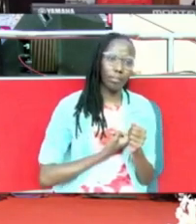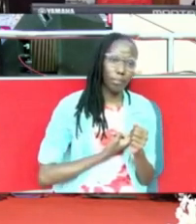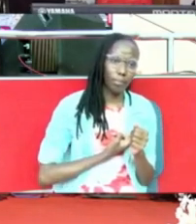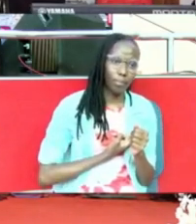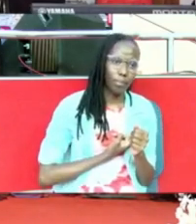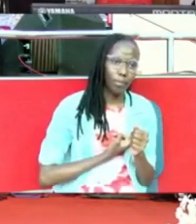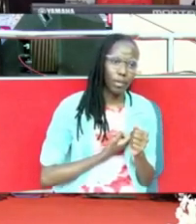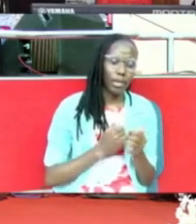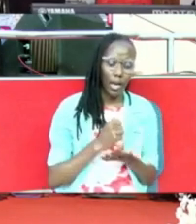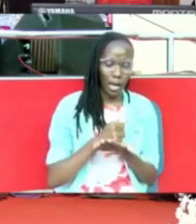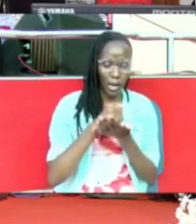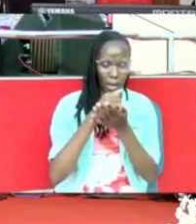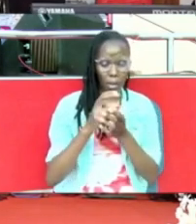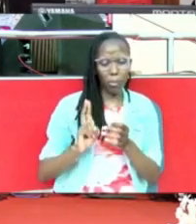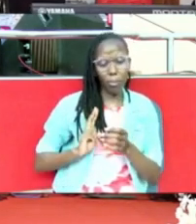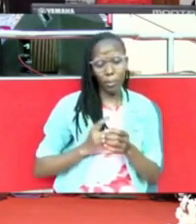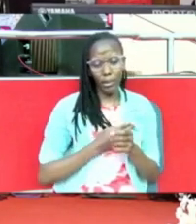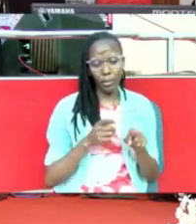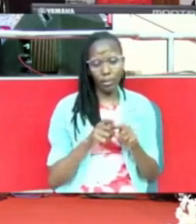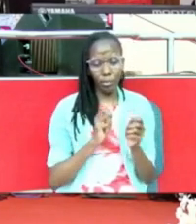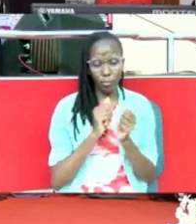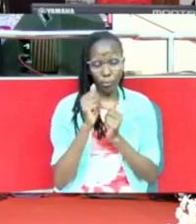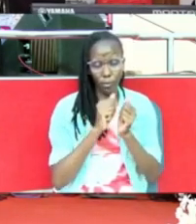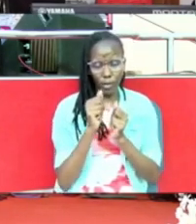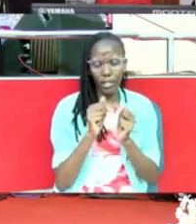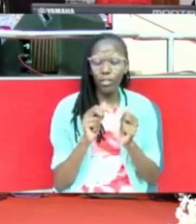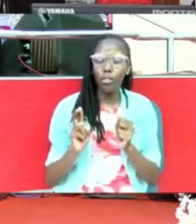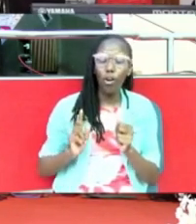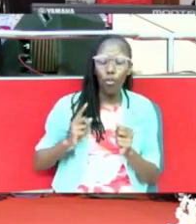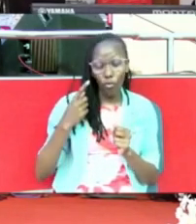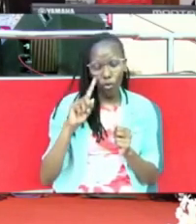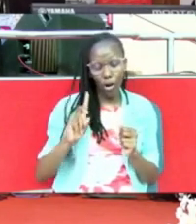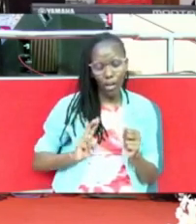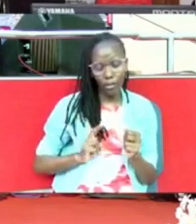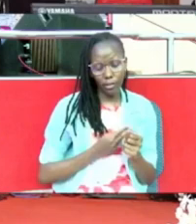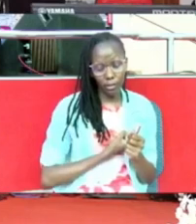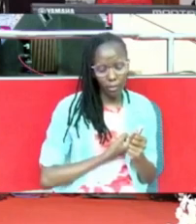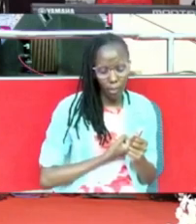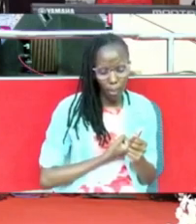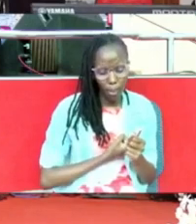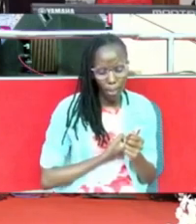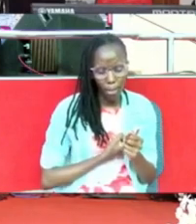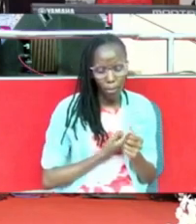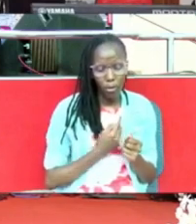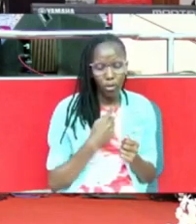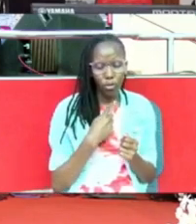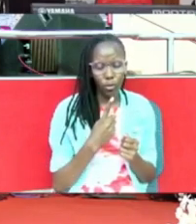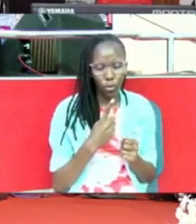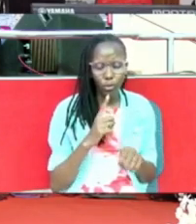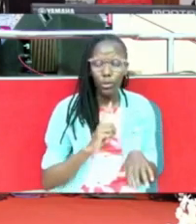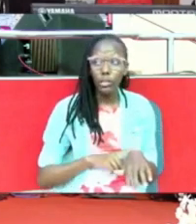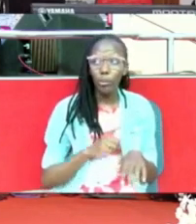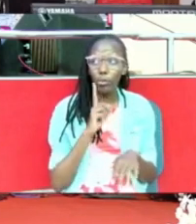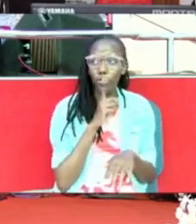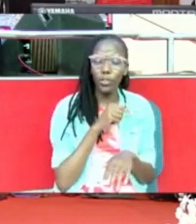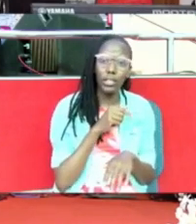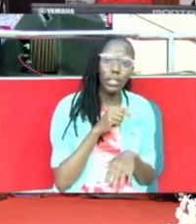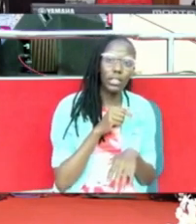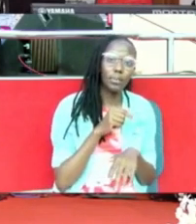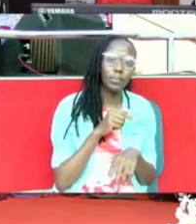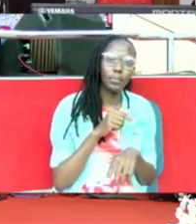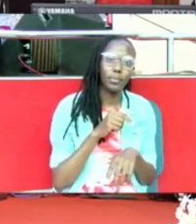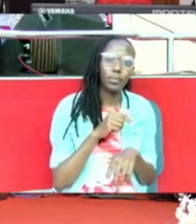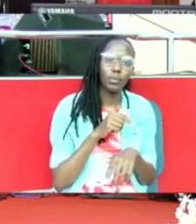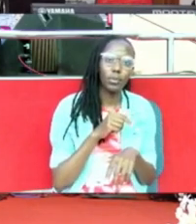nasi. To help us and to fight our battles. Ataweza kutusaidia na kupigana vita vyetu. So as we conclude,